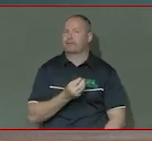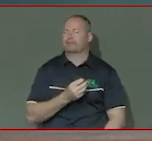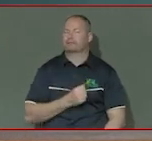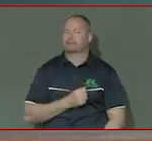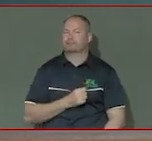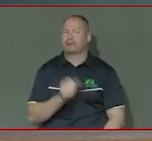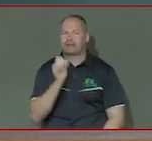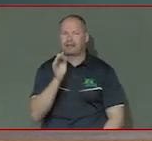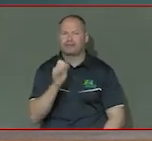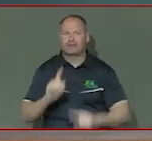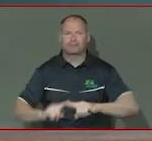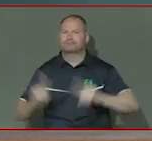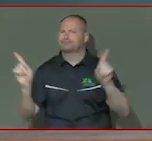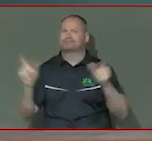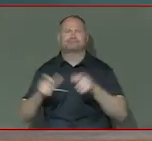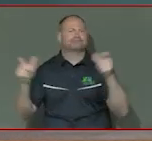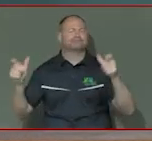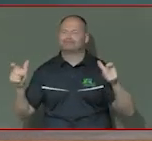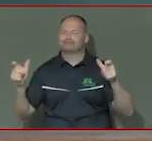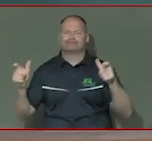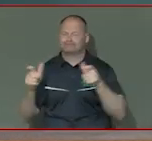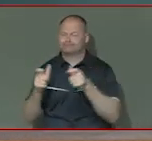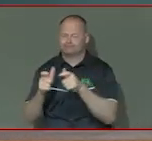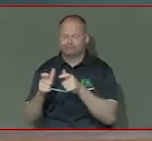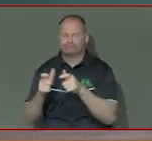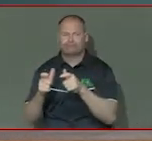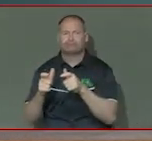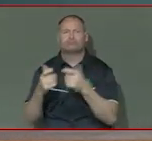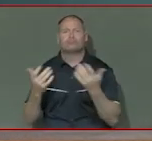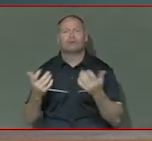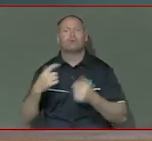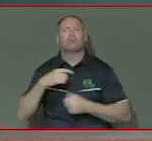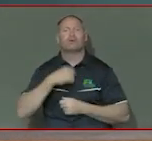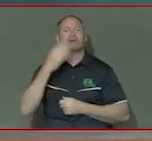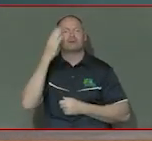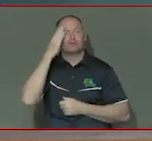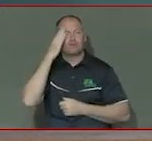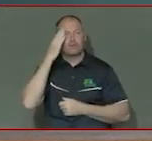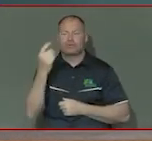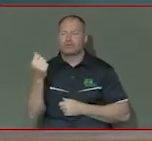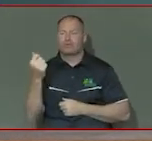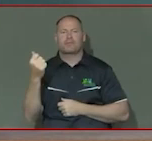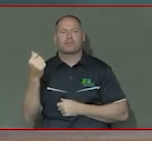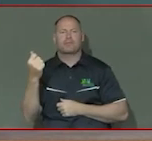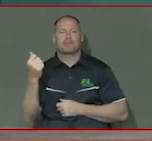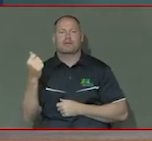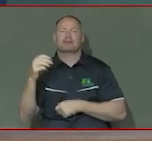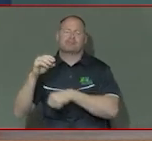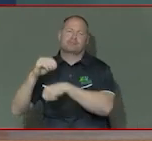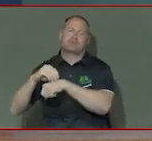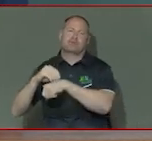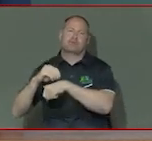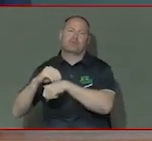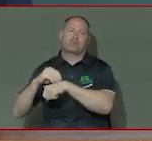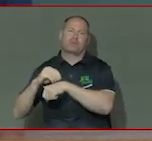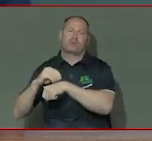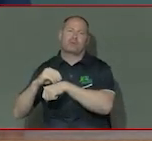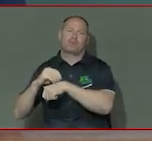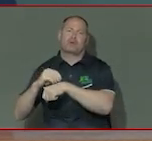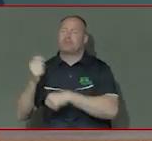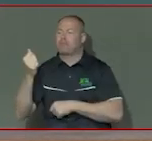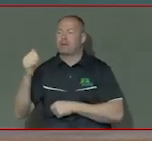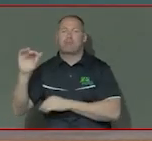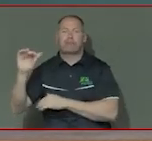not a big difference between those two and those two, then we know the cash will be our problem. We have too much cash in